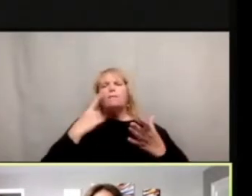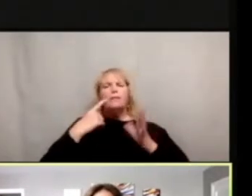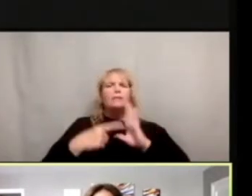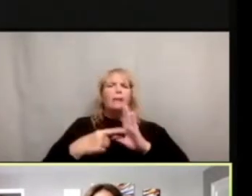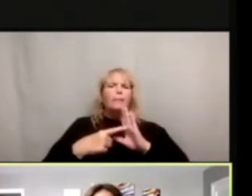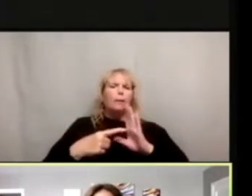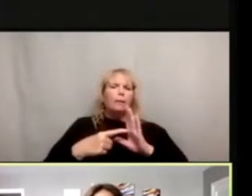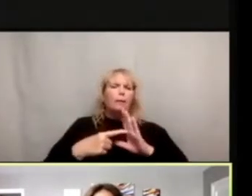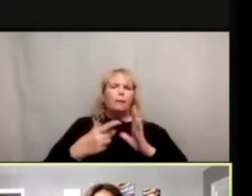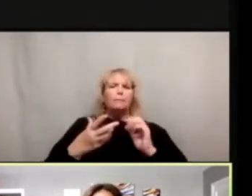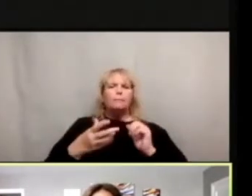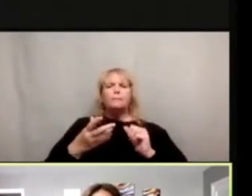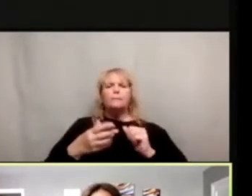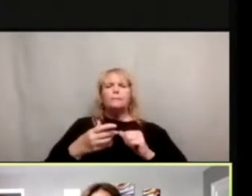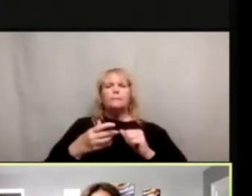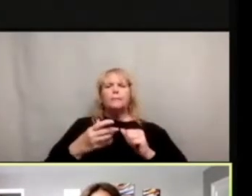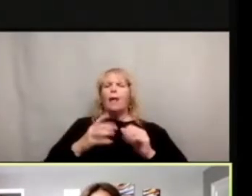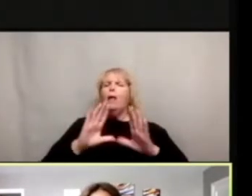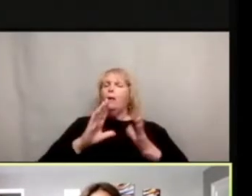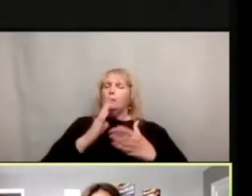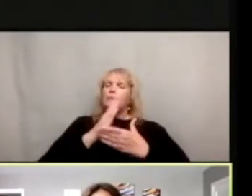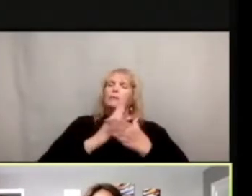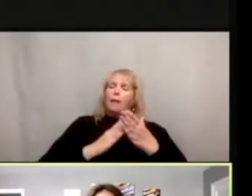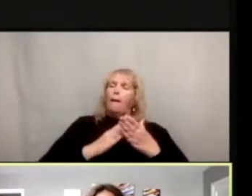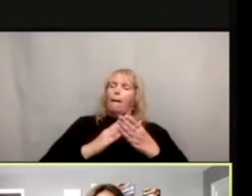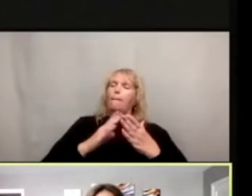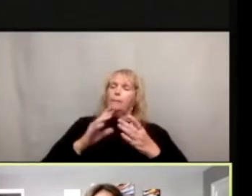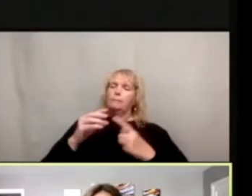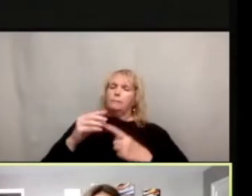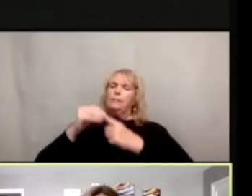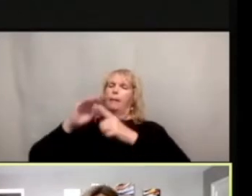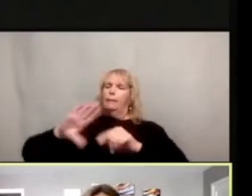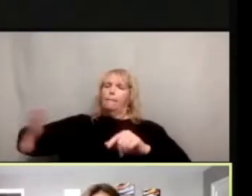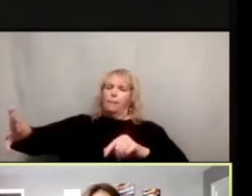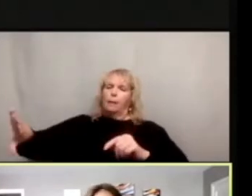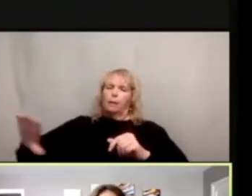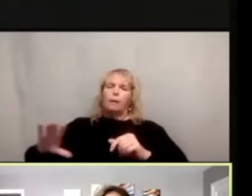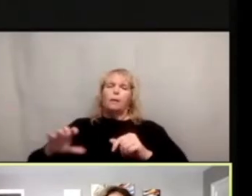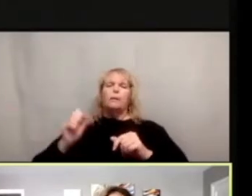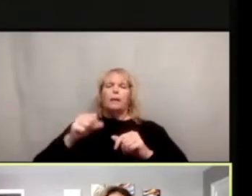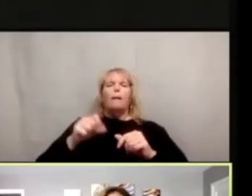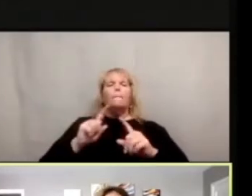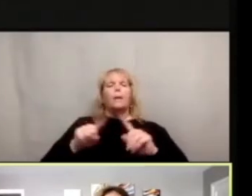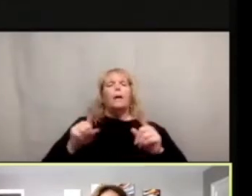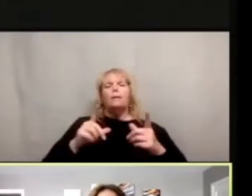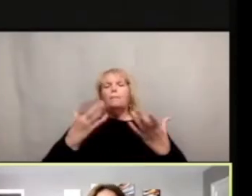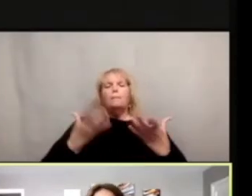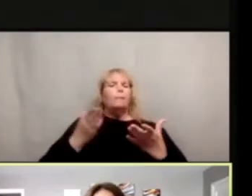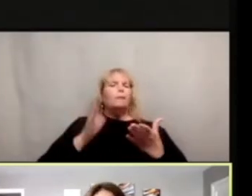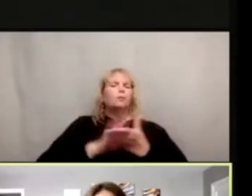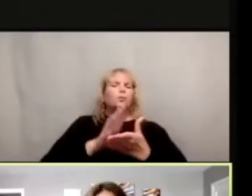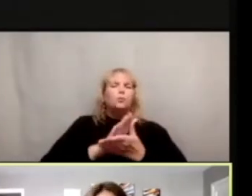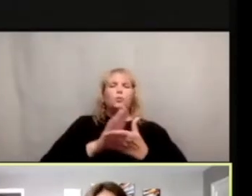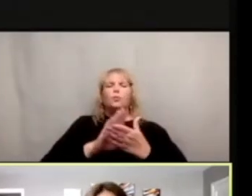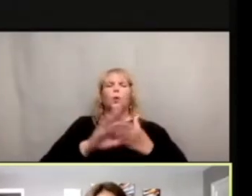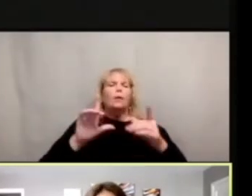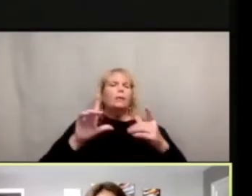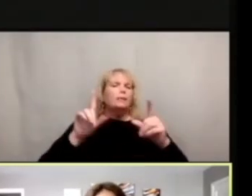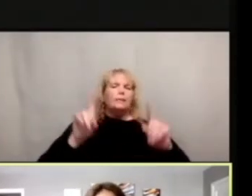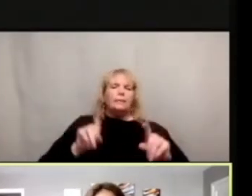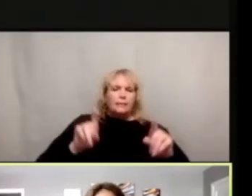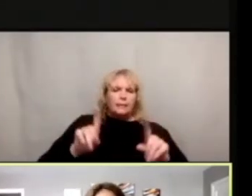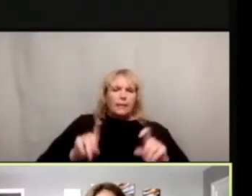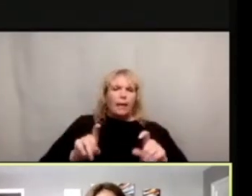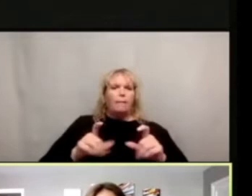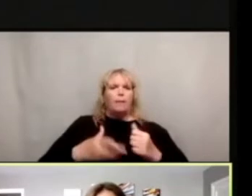with the examples I'm giving. The having exams, starting in school helps prepare one to